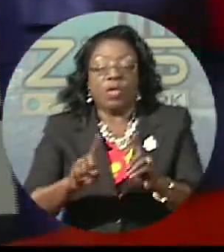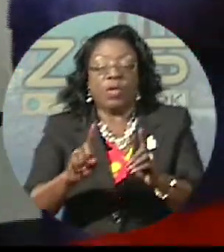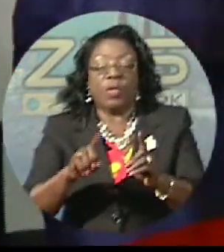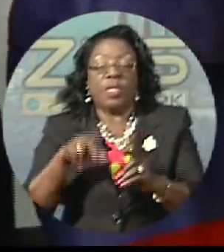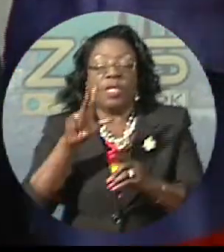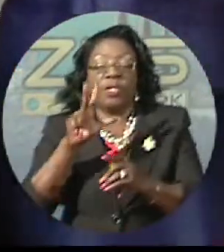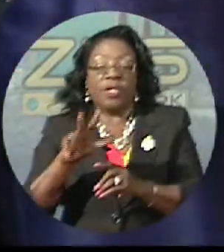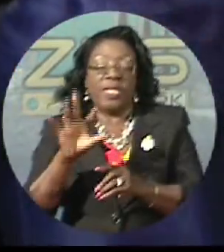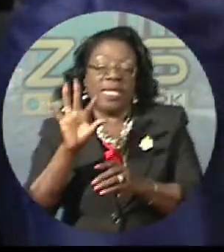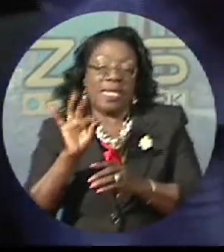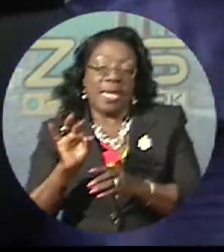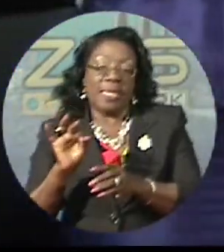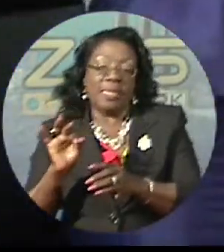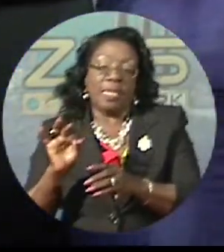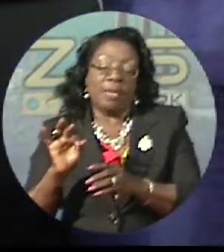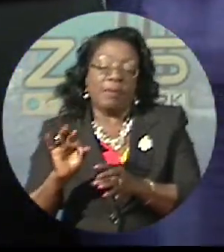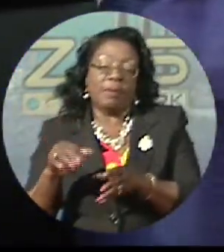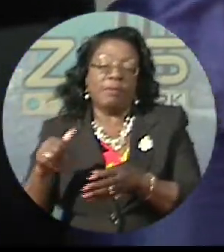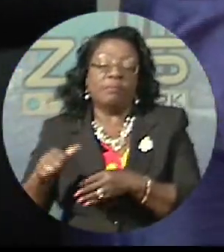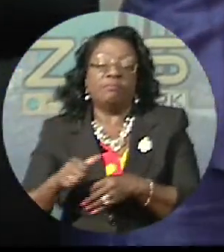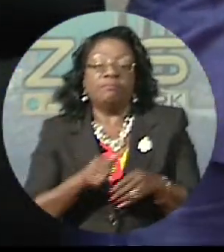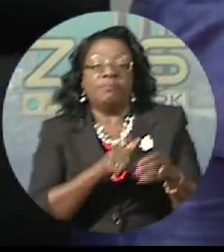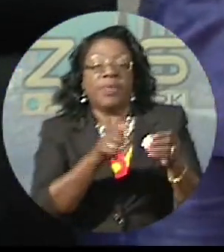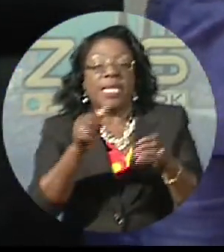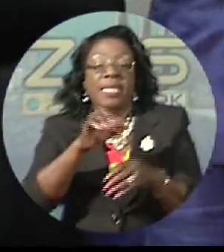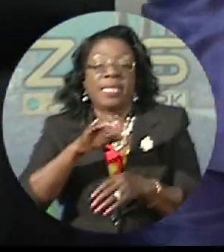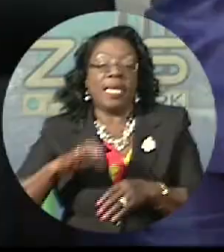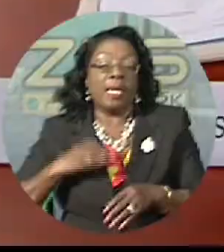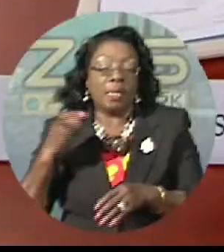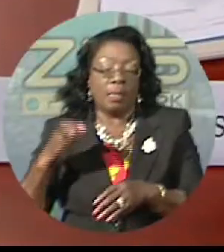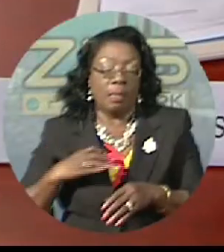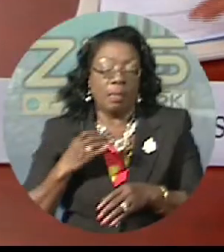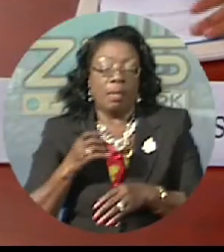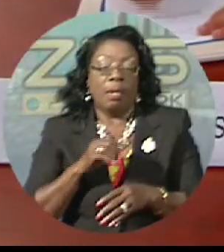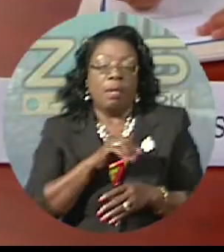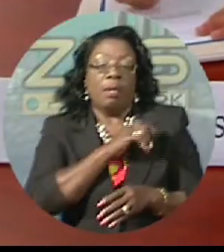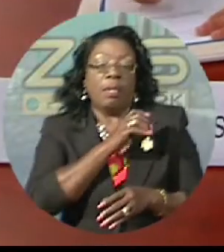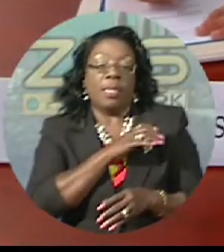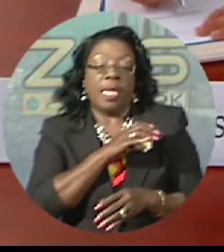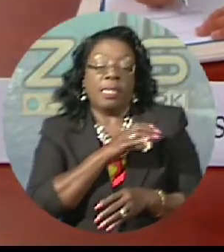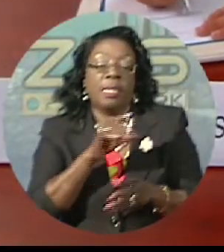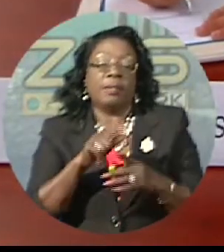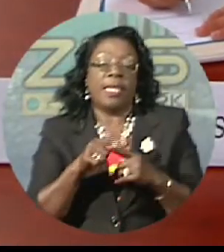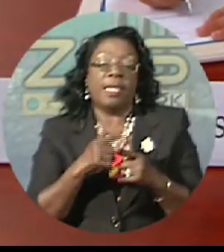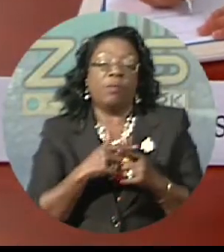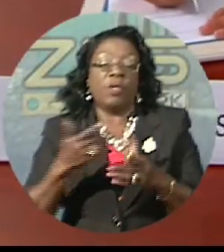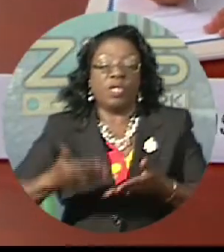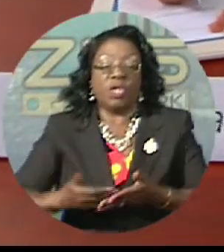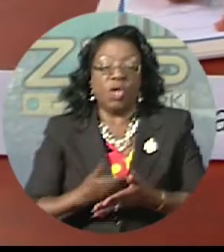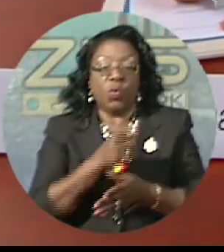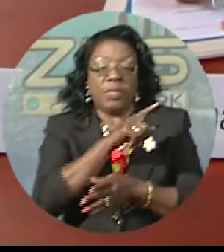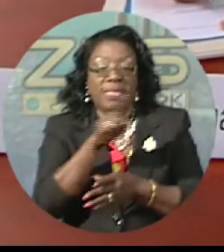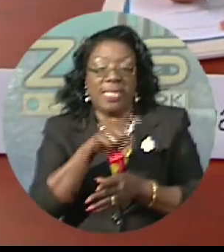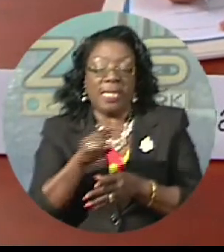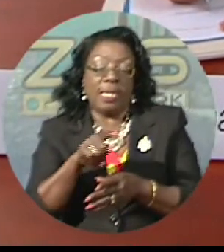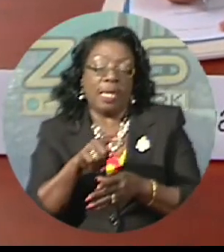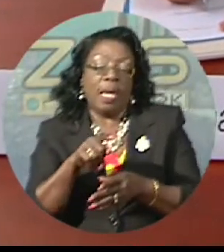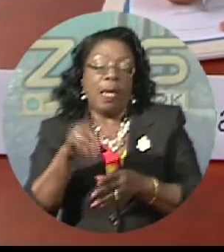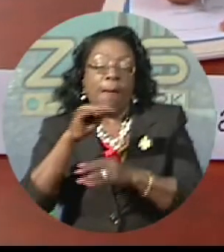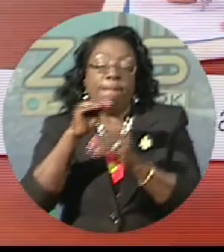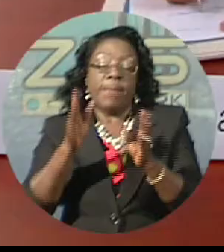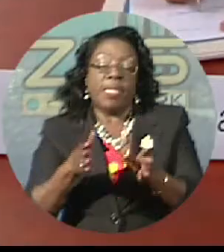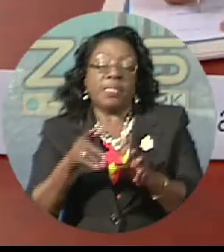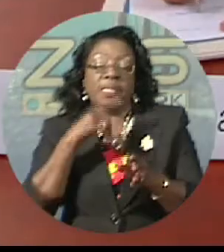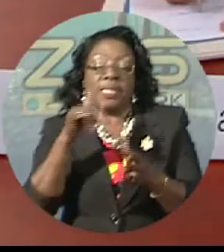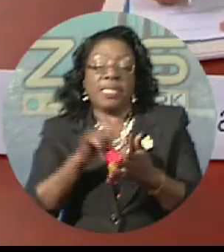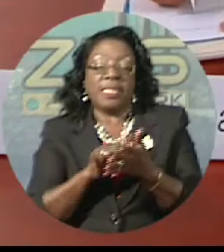International Civil Aviation Organization in Montreal, Canada. Then it was New Zealand. Minister Hannah-Martin says these